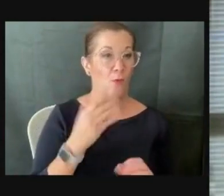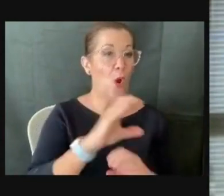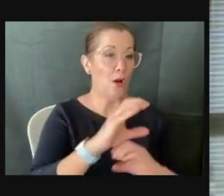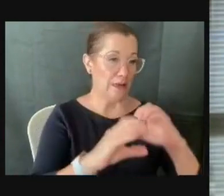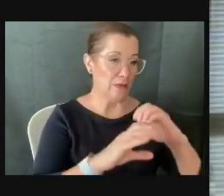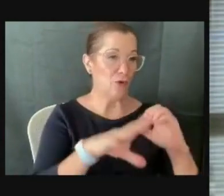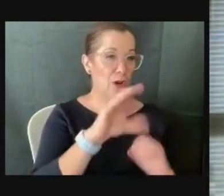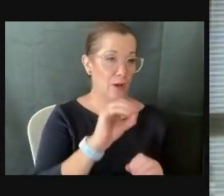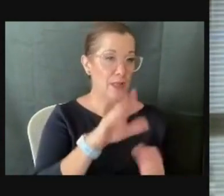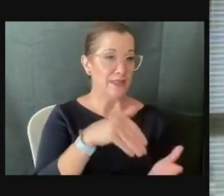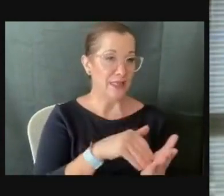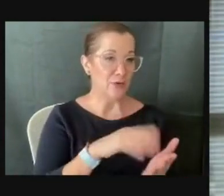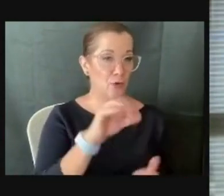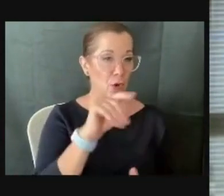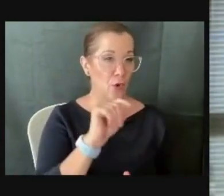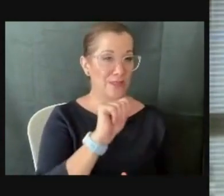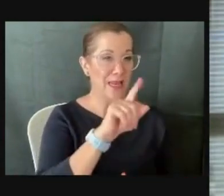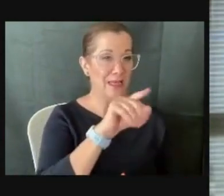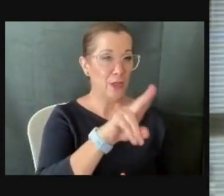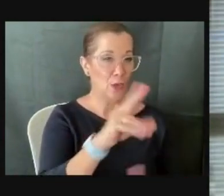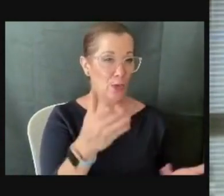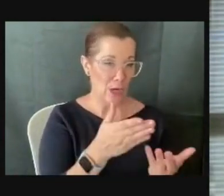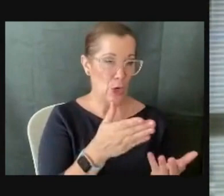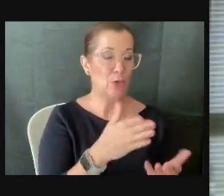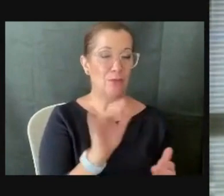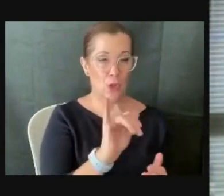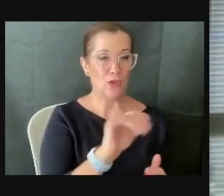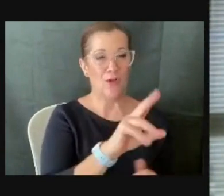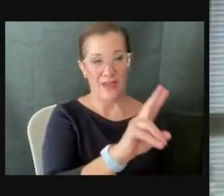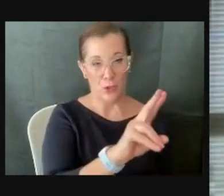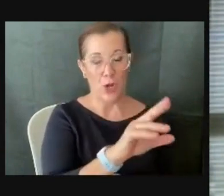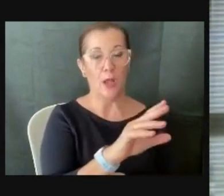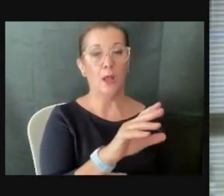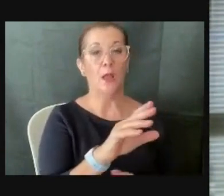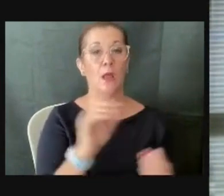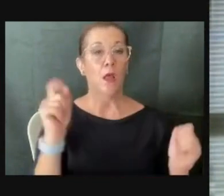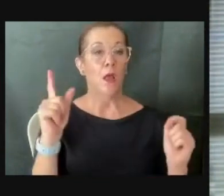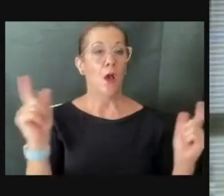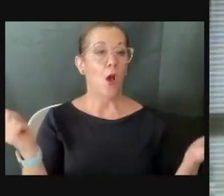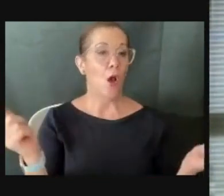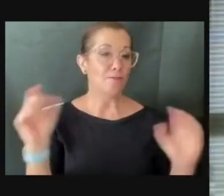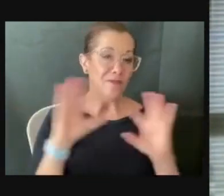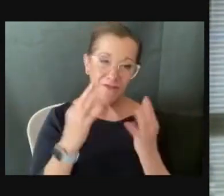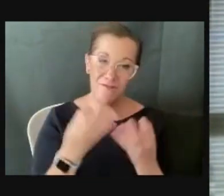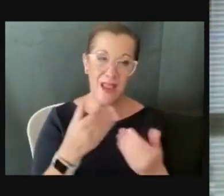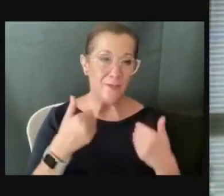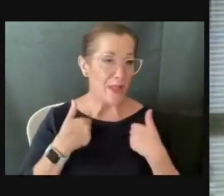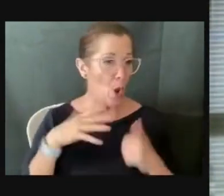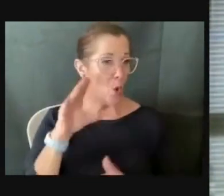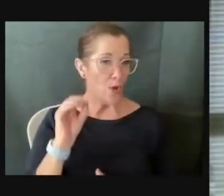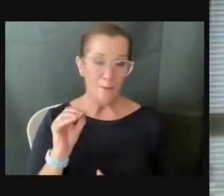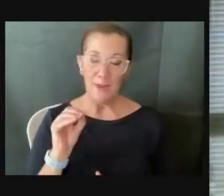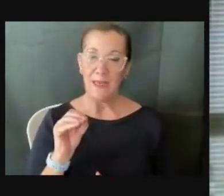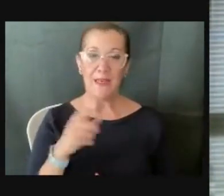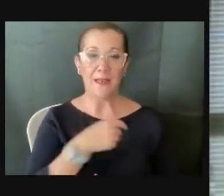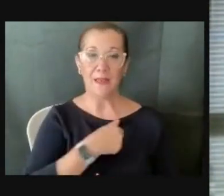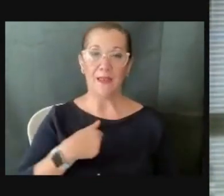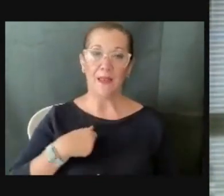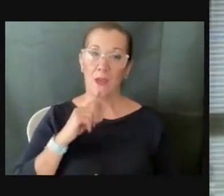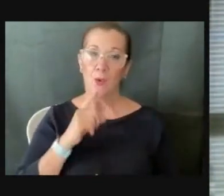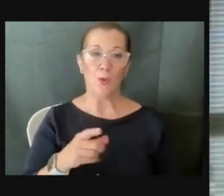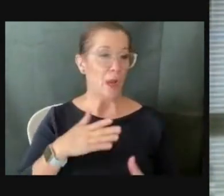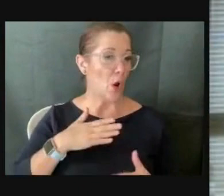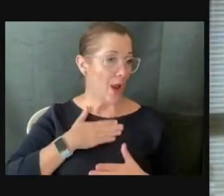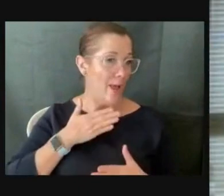company called Central Coast ADU, also here in Ventura, all family-owned companies. And we are happy